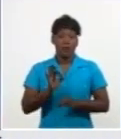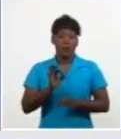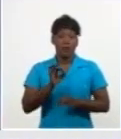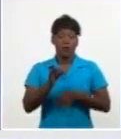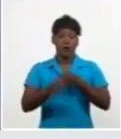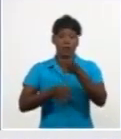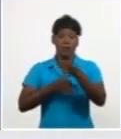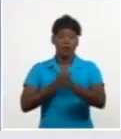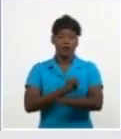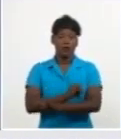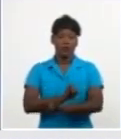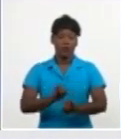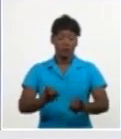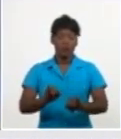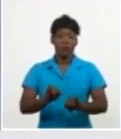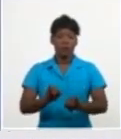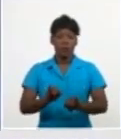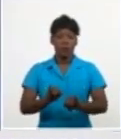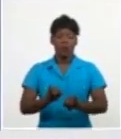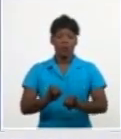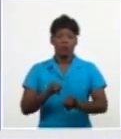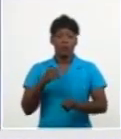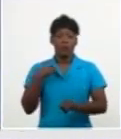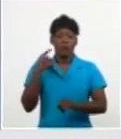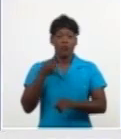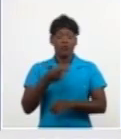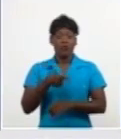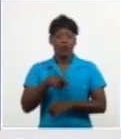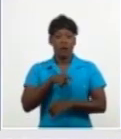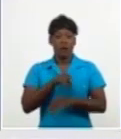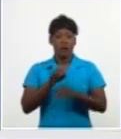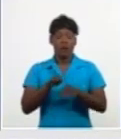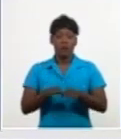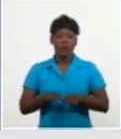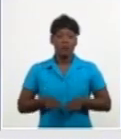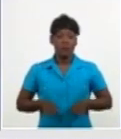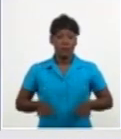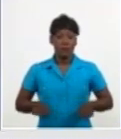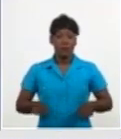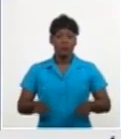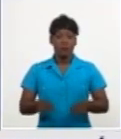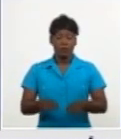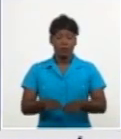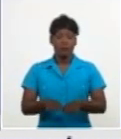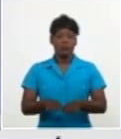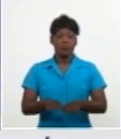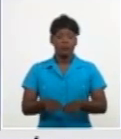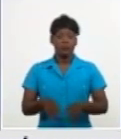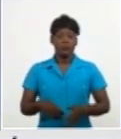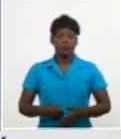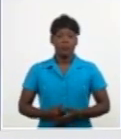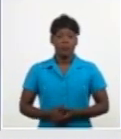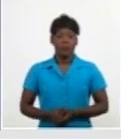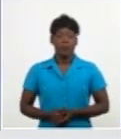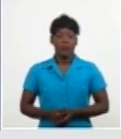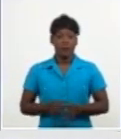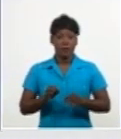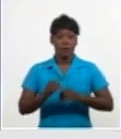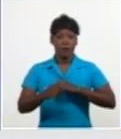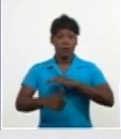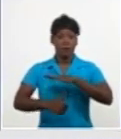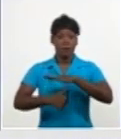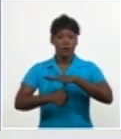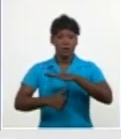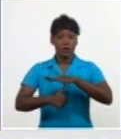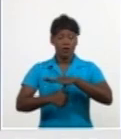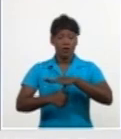I think that the Roundtable TV program yesterday, led by our president and with our